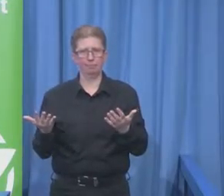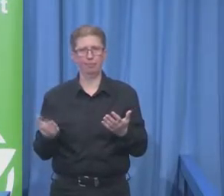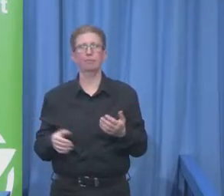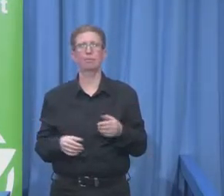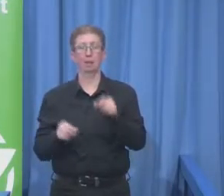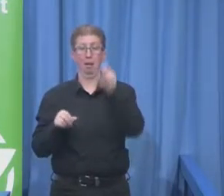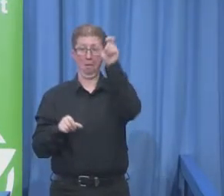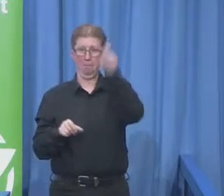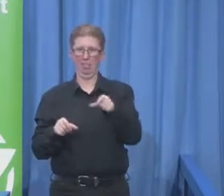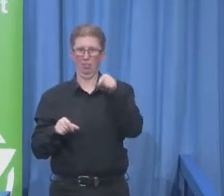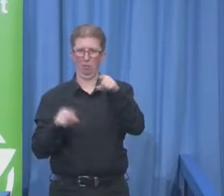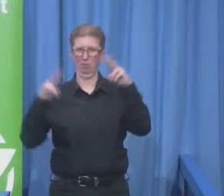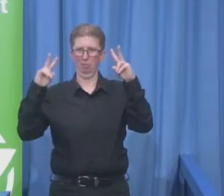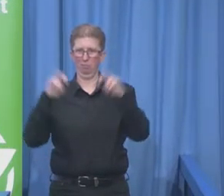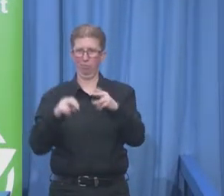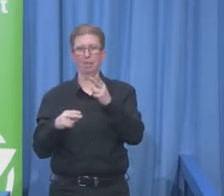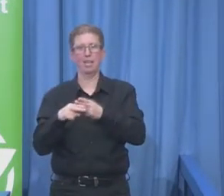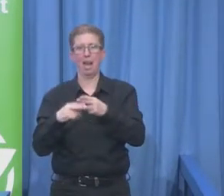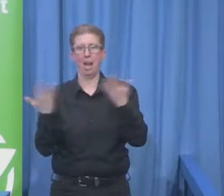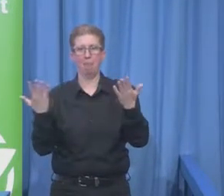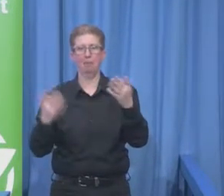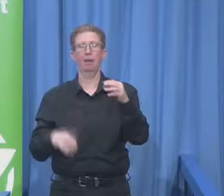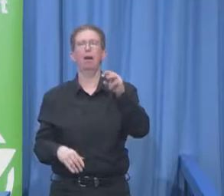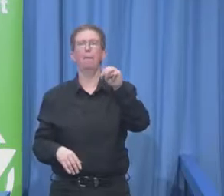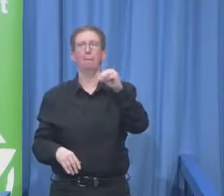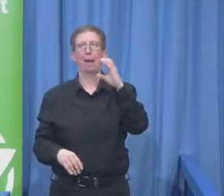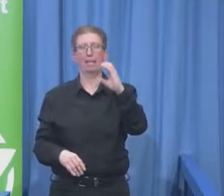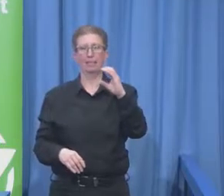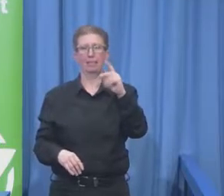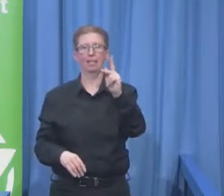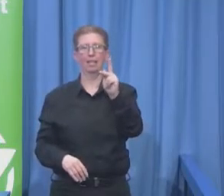work. That's very general.